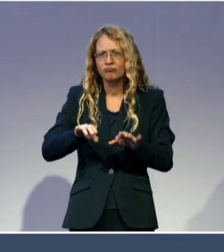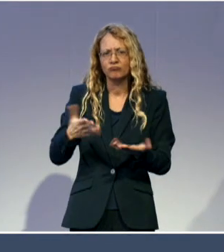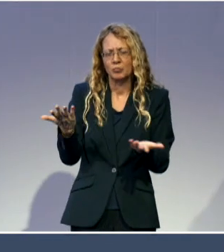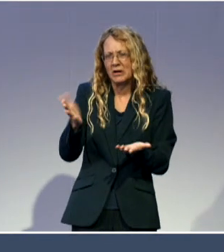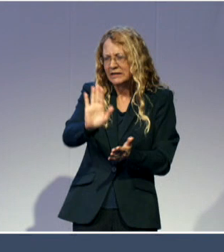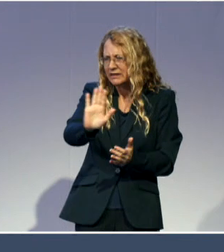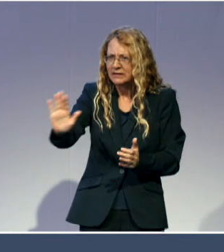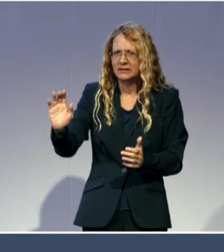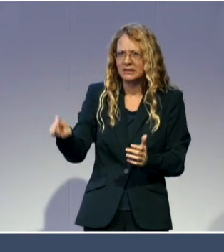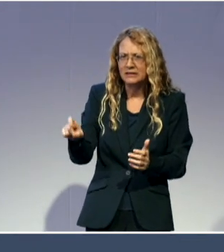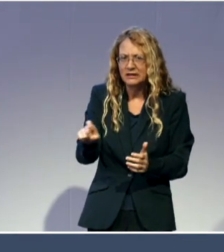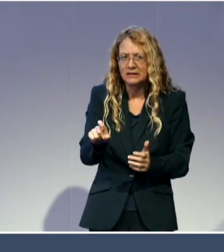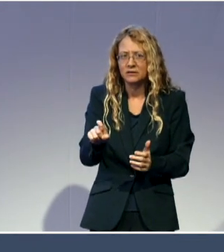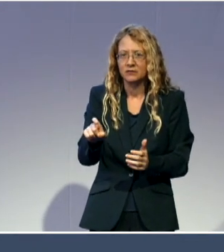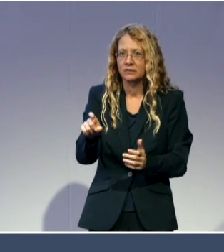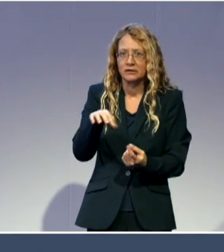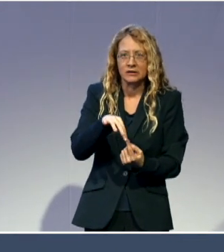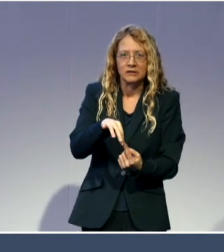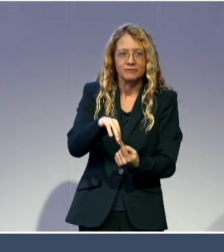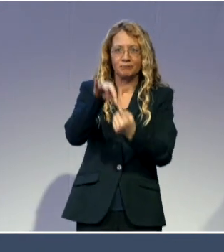equipment, benefits, and much more.